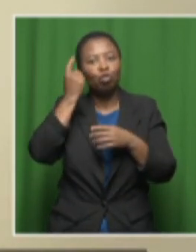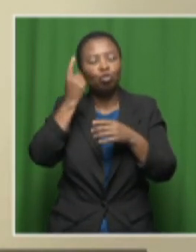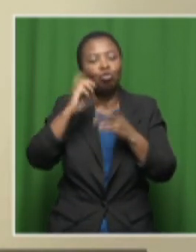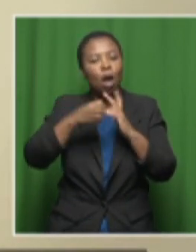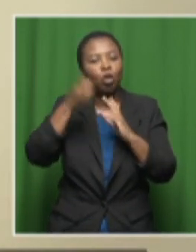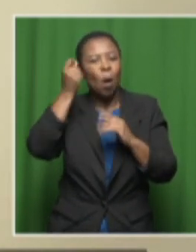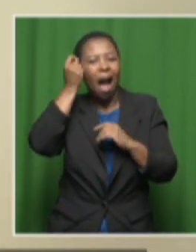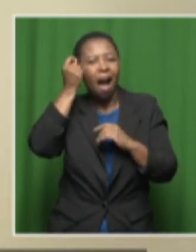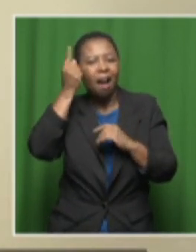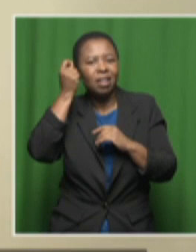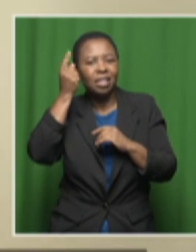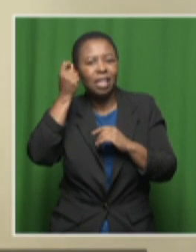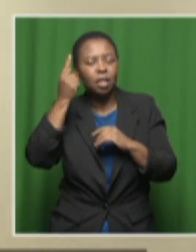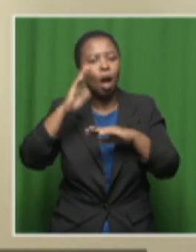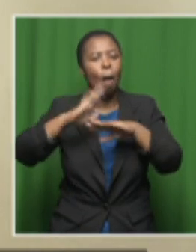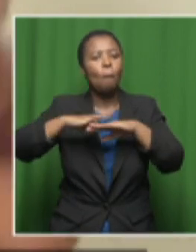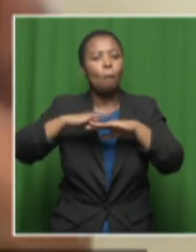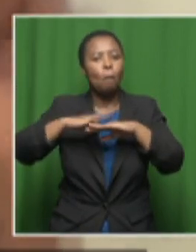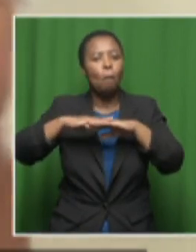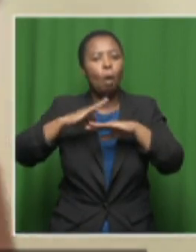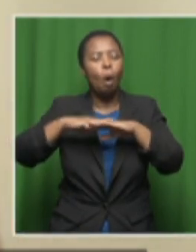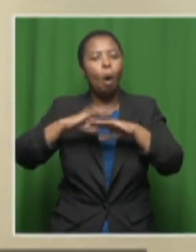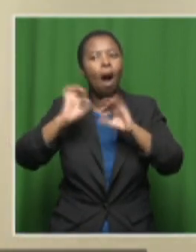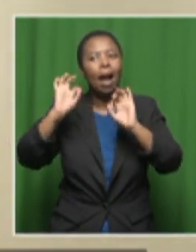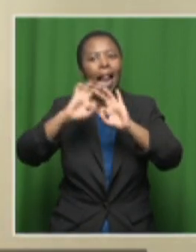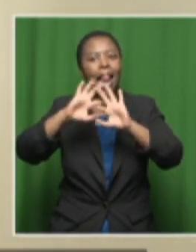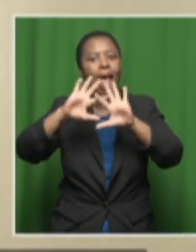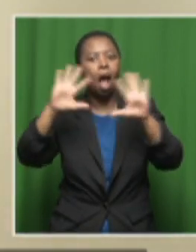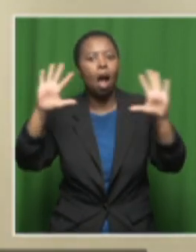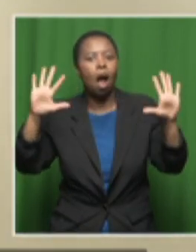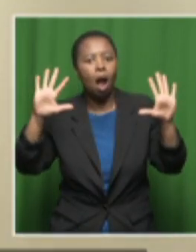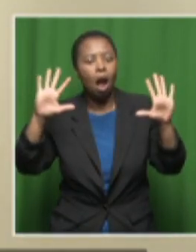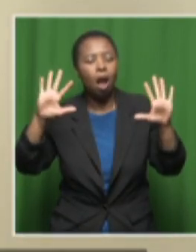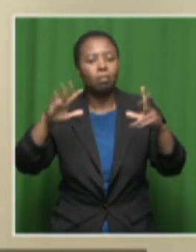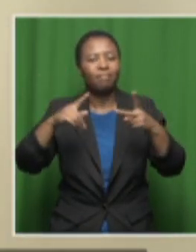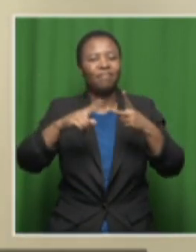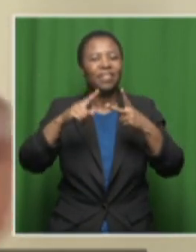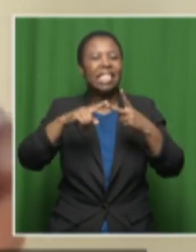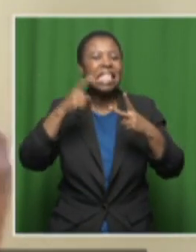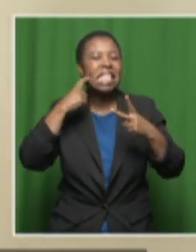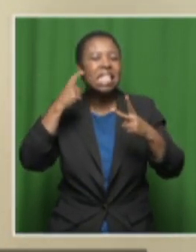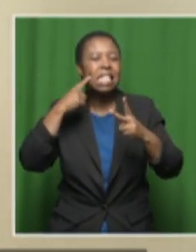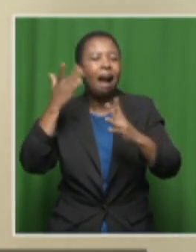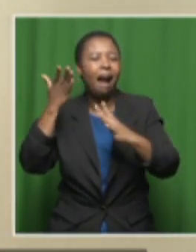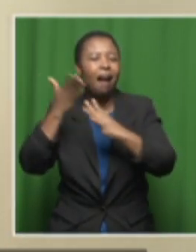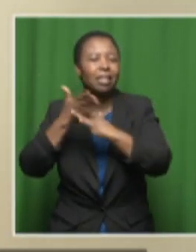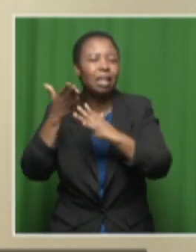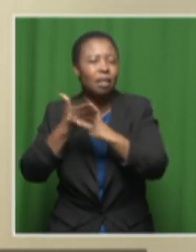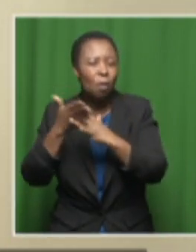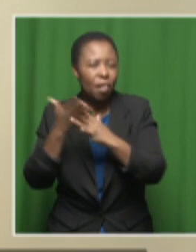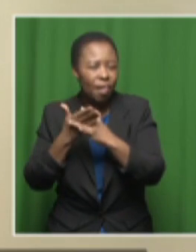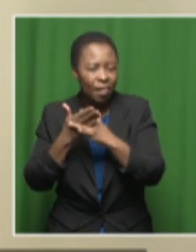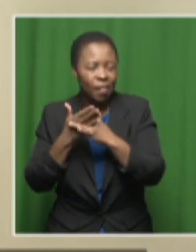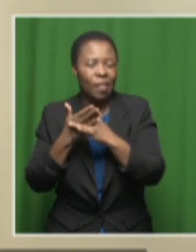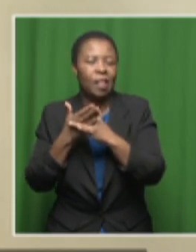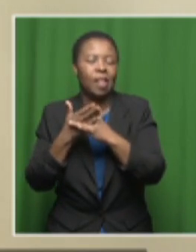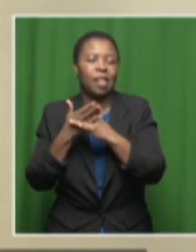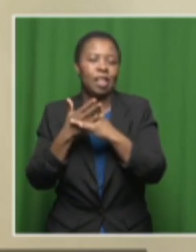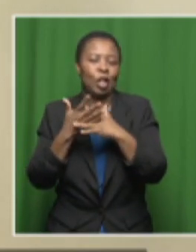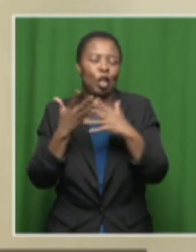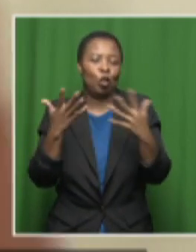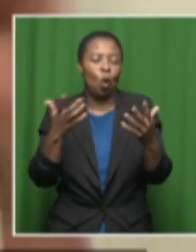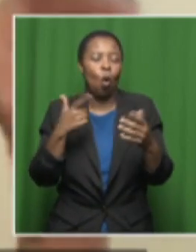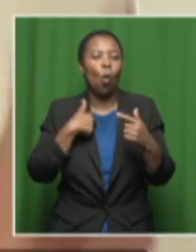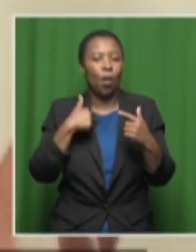not only does it become clearer, but it becomes more easily accessible and in a way expansive. By going in, we are